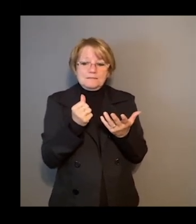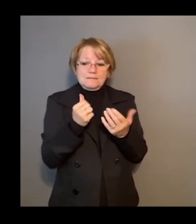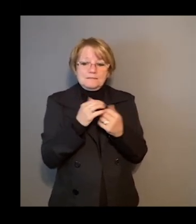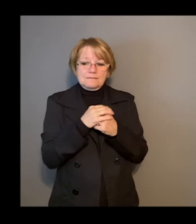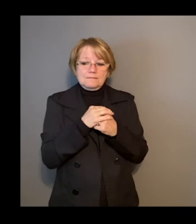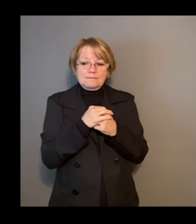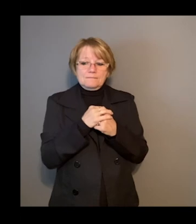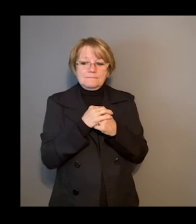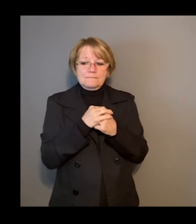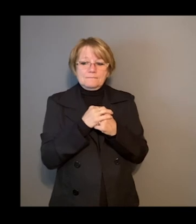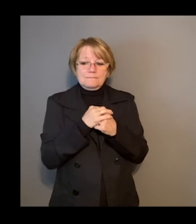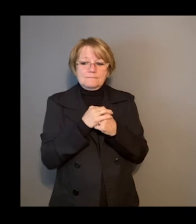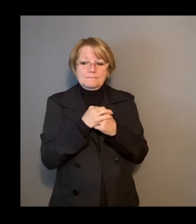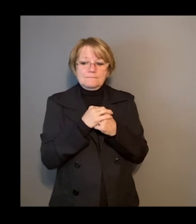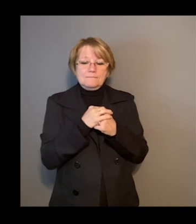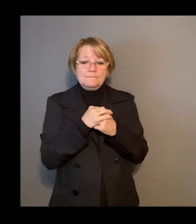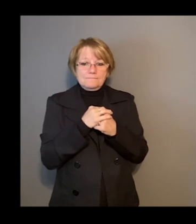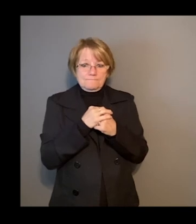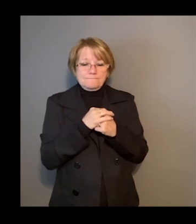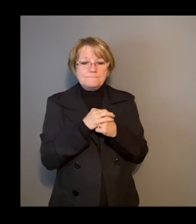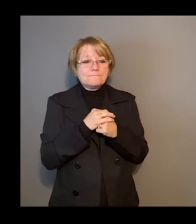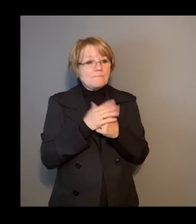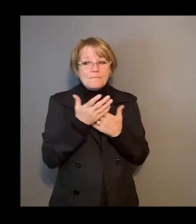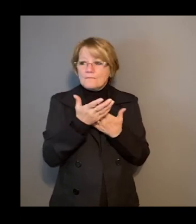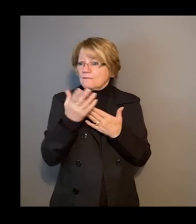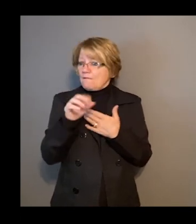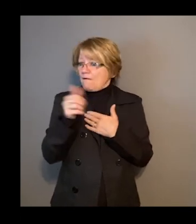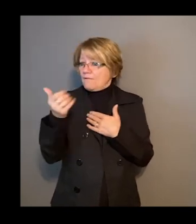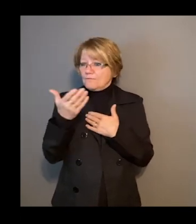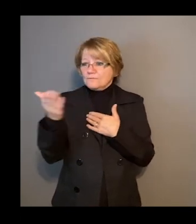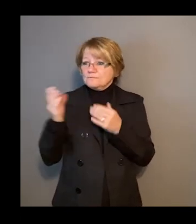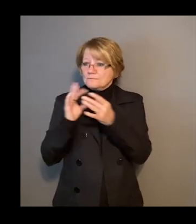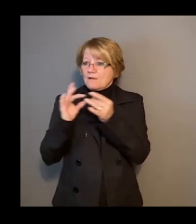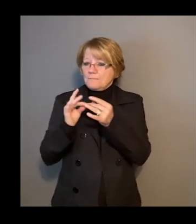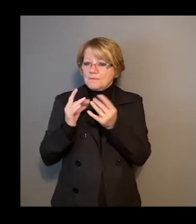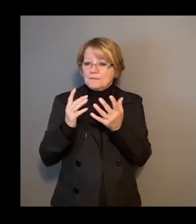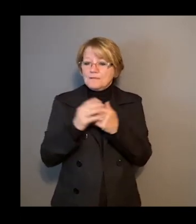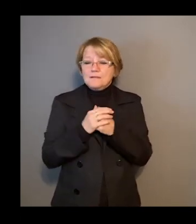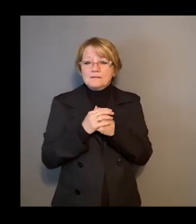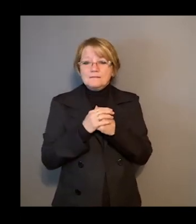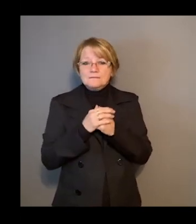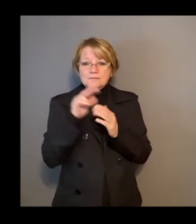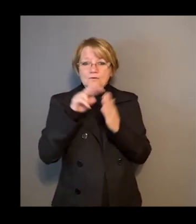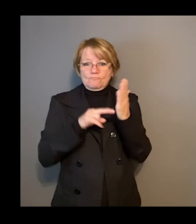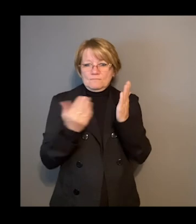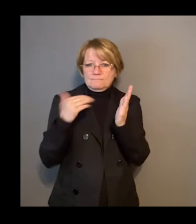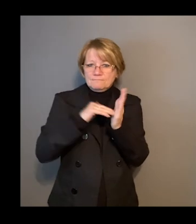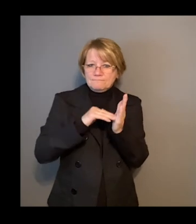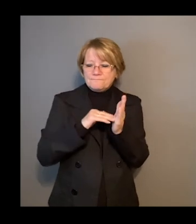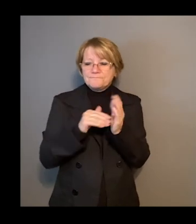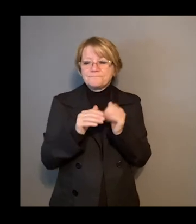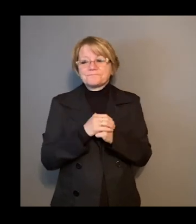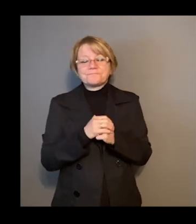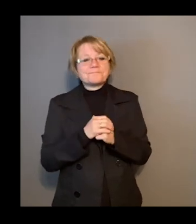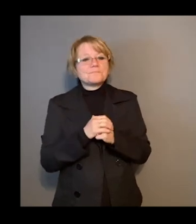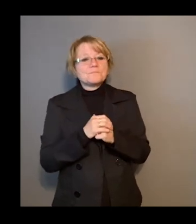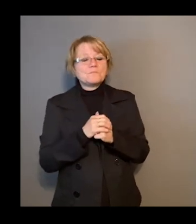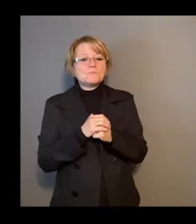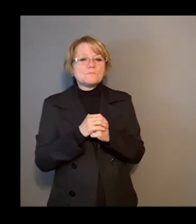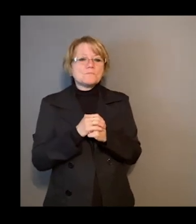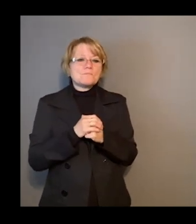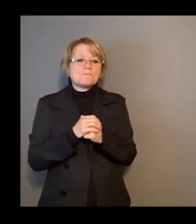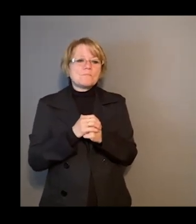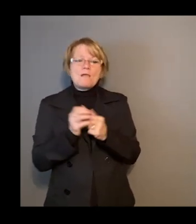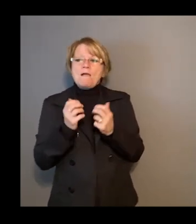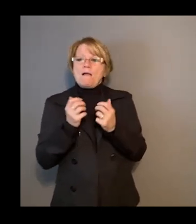Anybody else? How much energy that you, again, I read the question again here. It just says, how much energy do you feel you have put